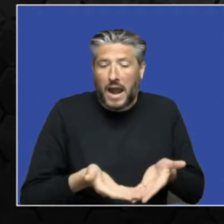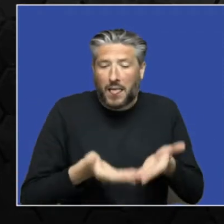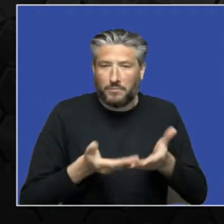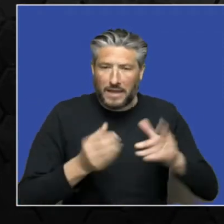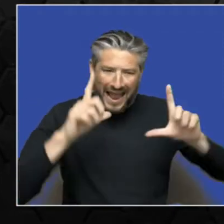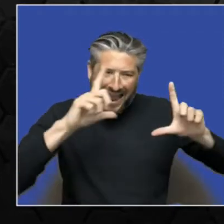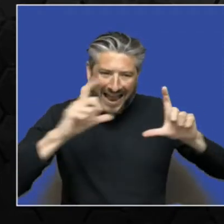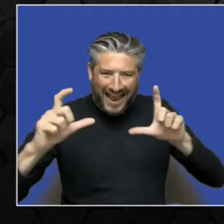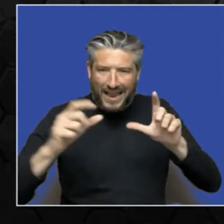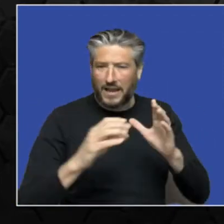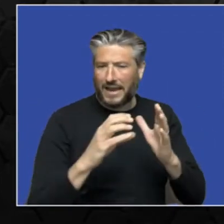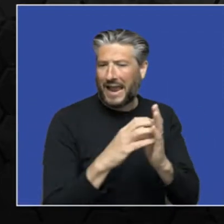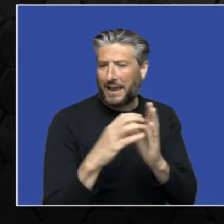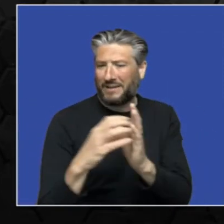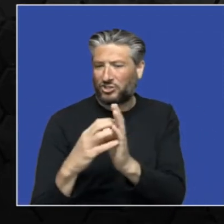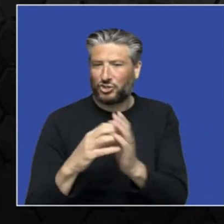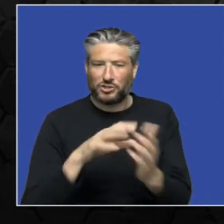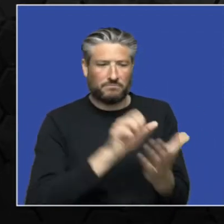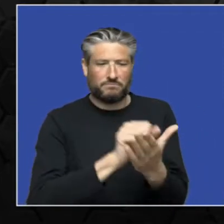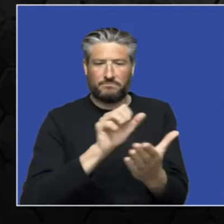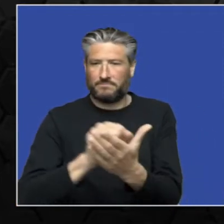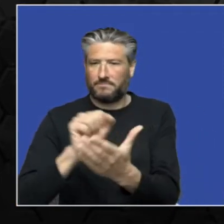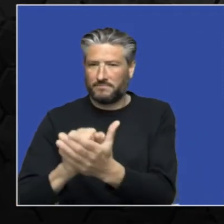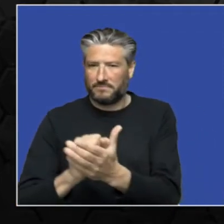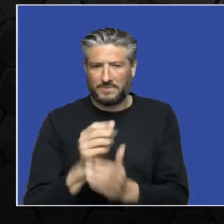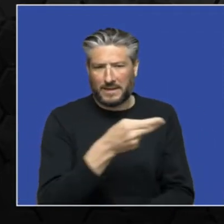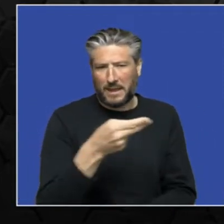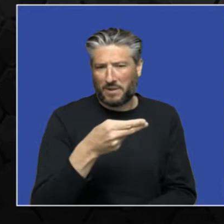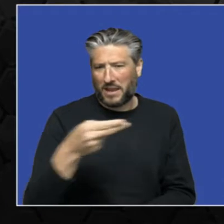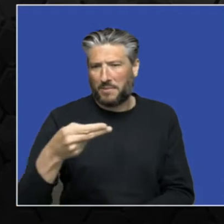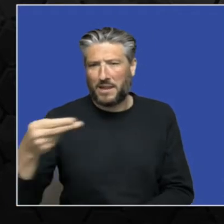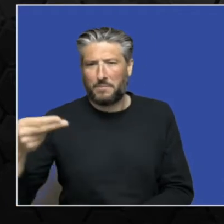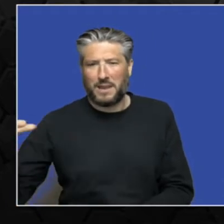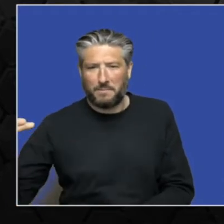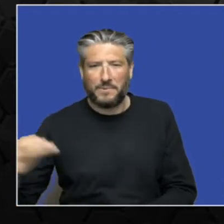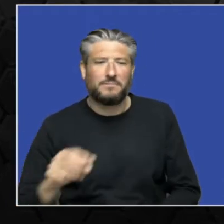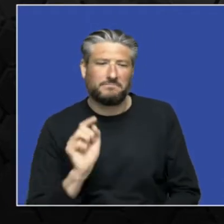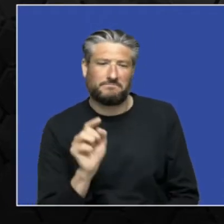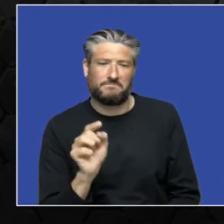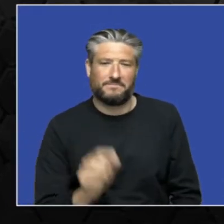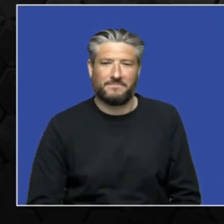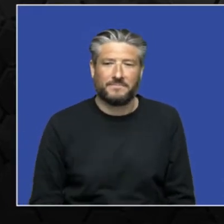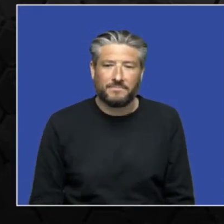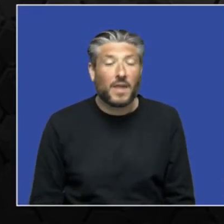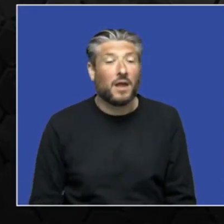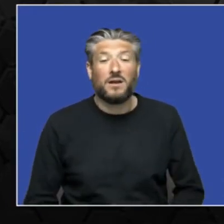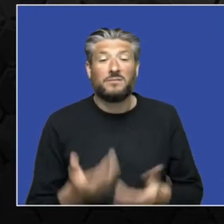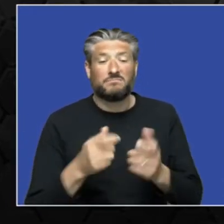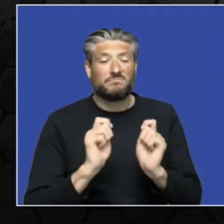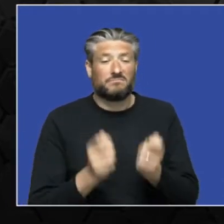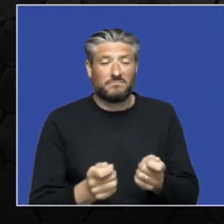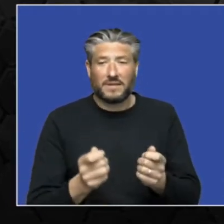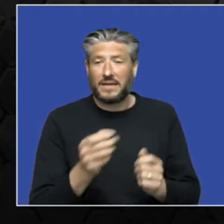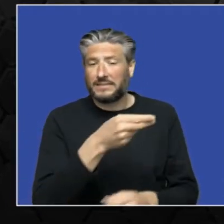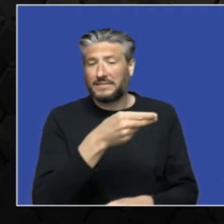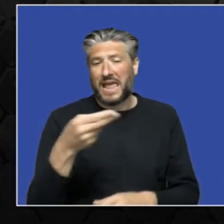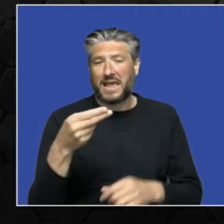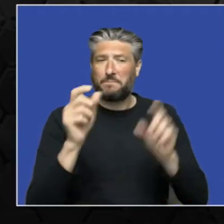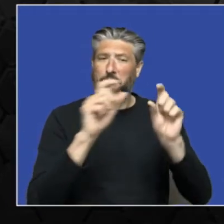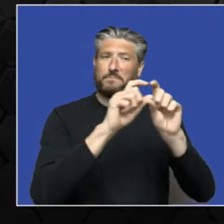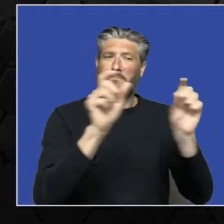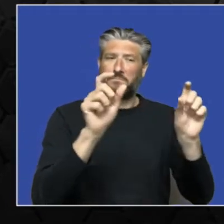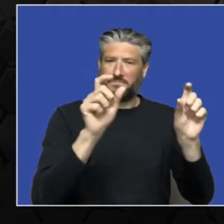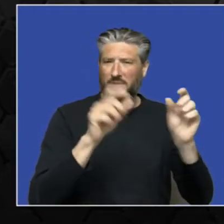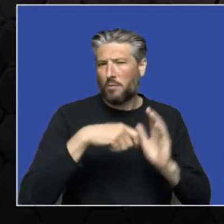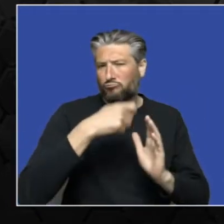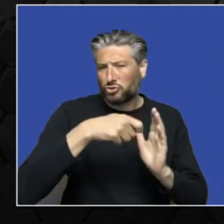So to start, let's create a new project. We'll give that project a name. And on the left-hand side, you